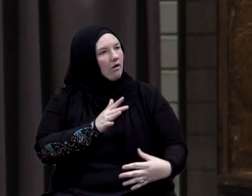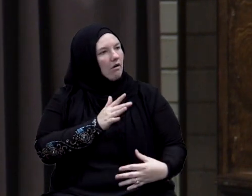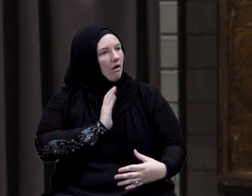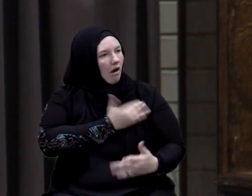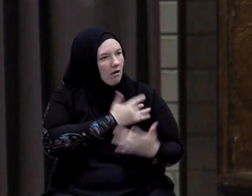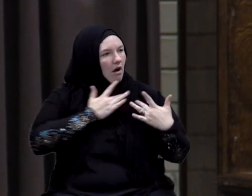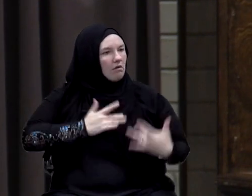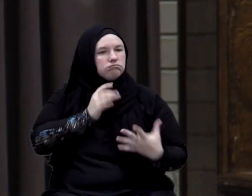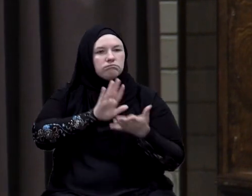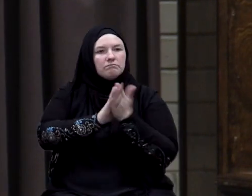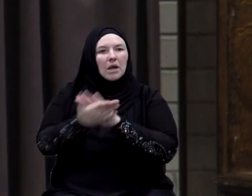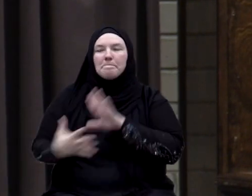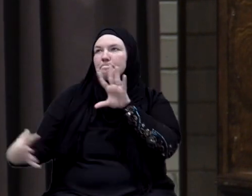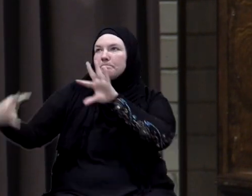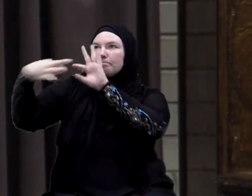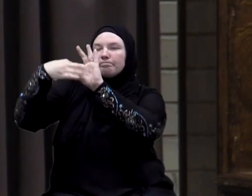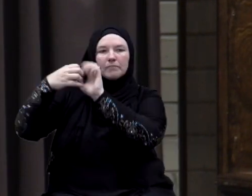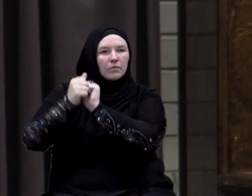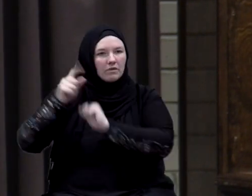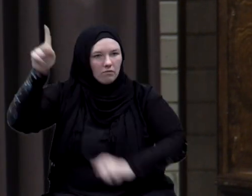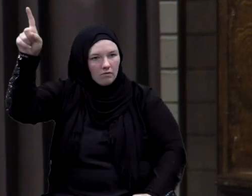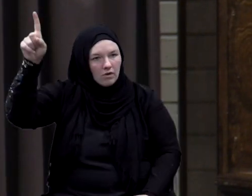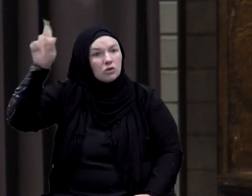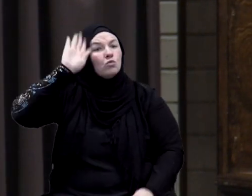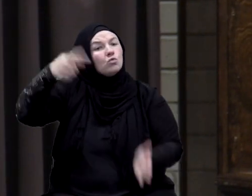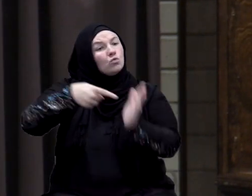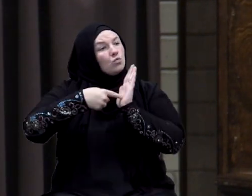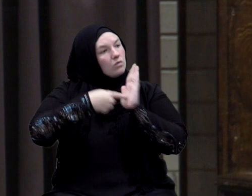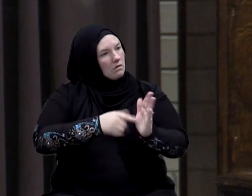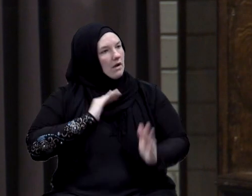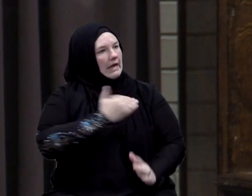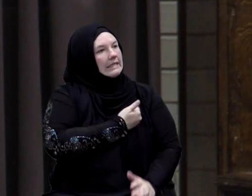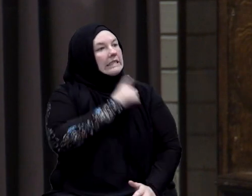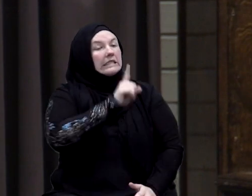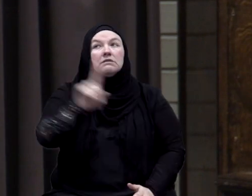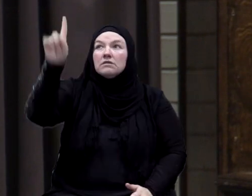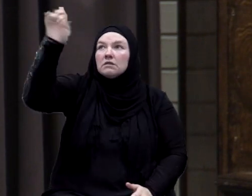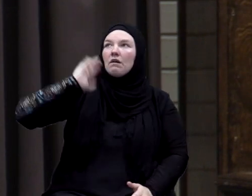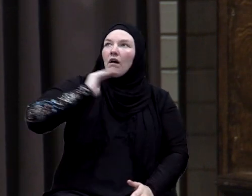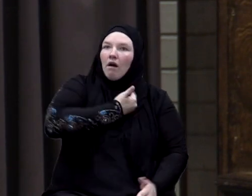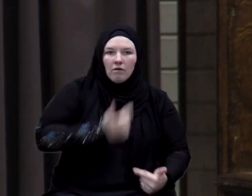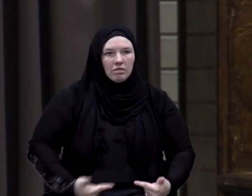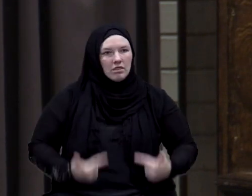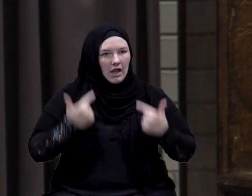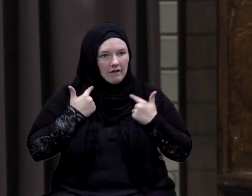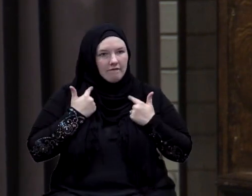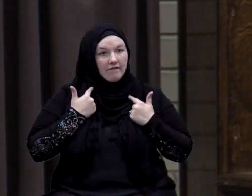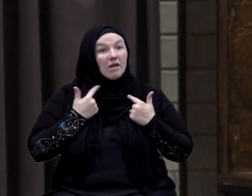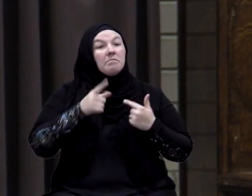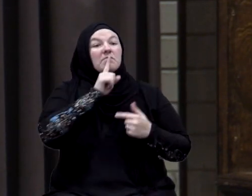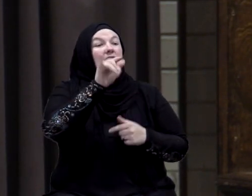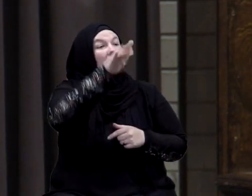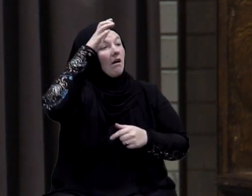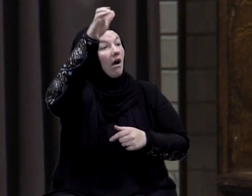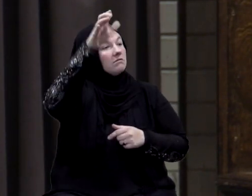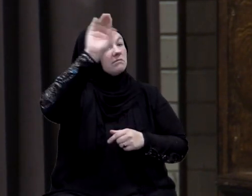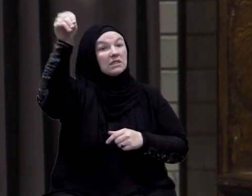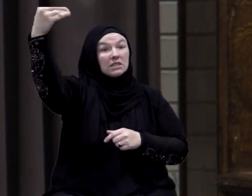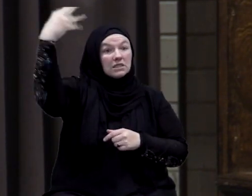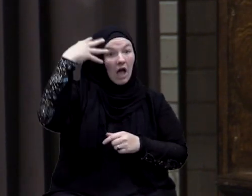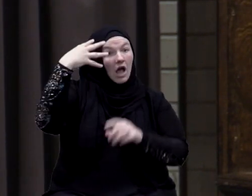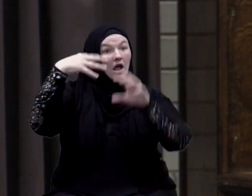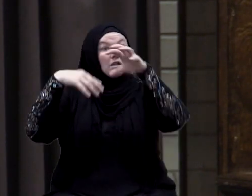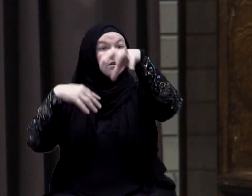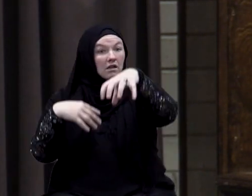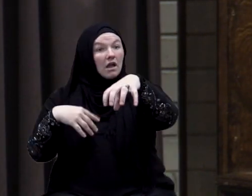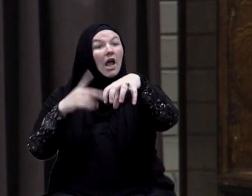Allah, to show us that He is our life's center of gravity,